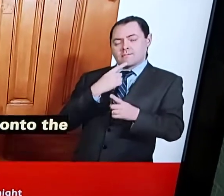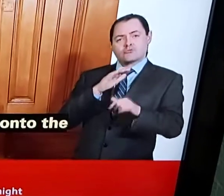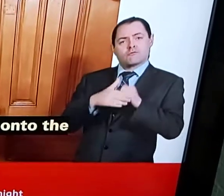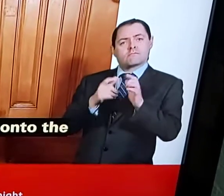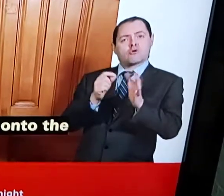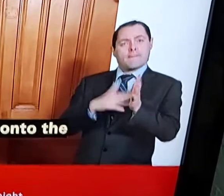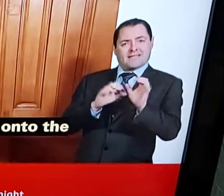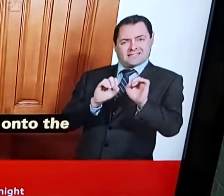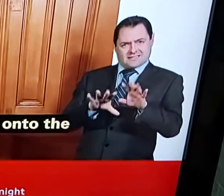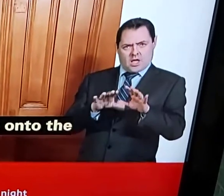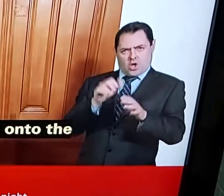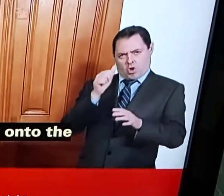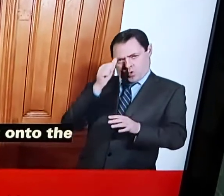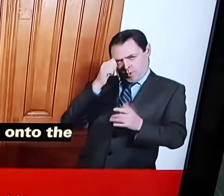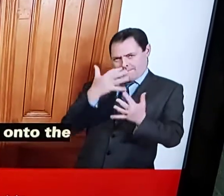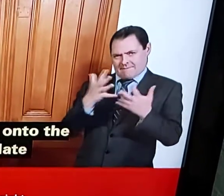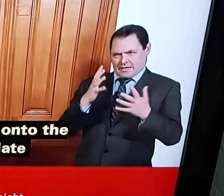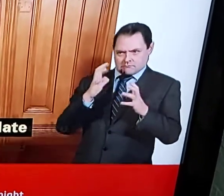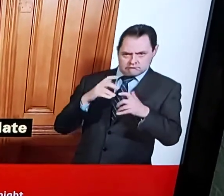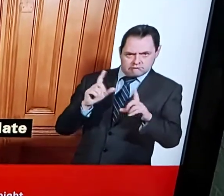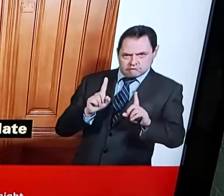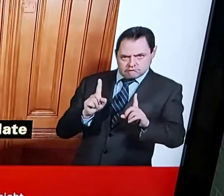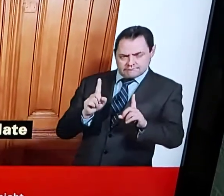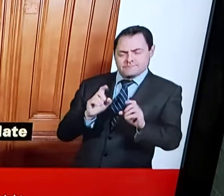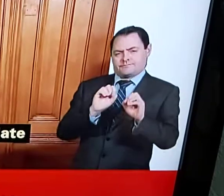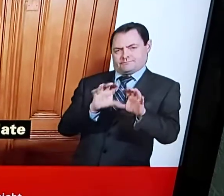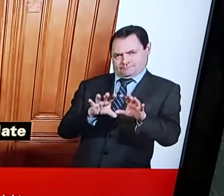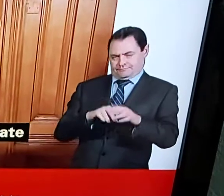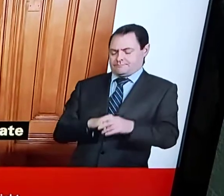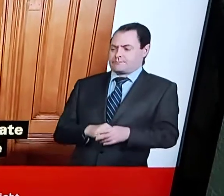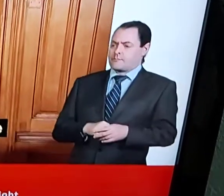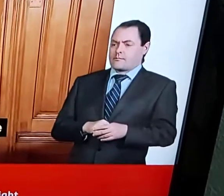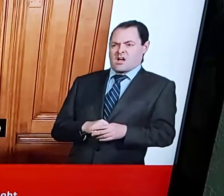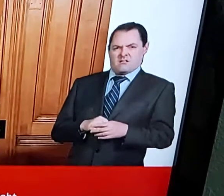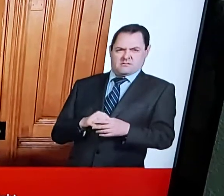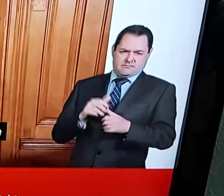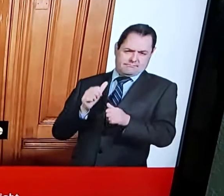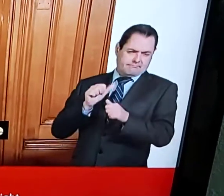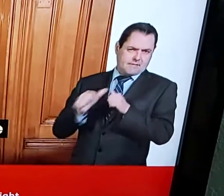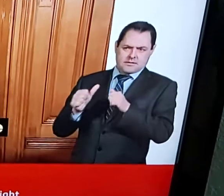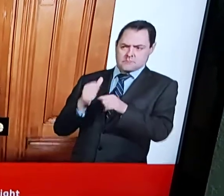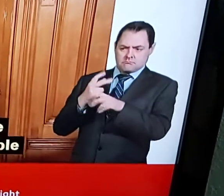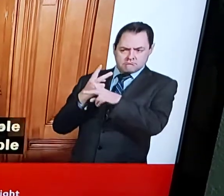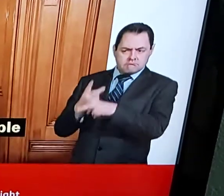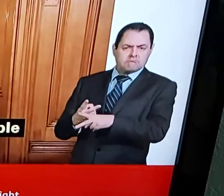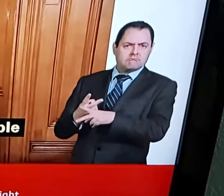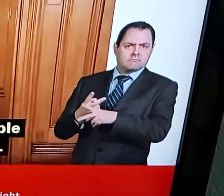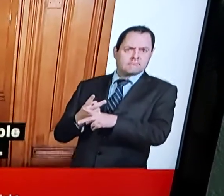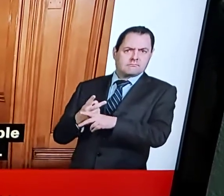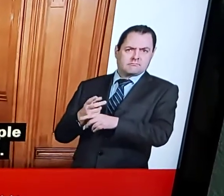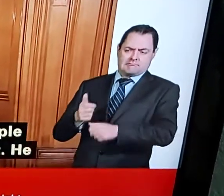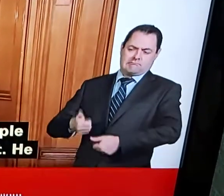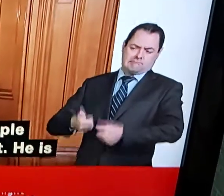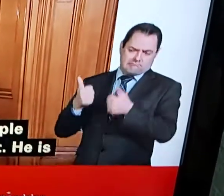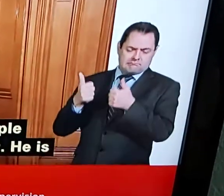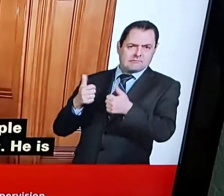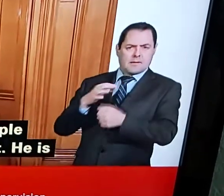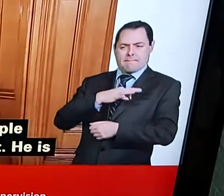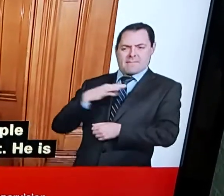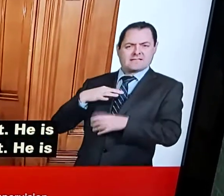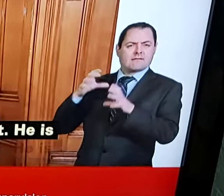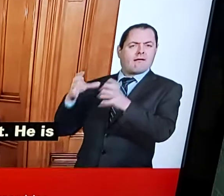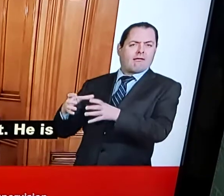Minister? I know a lot of people will be concerned about that. I can tell you he's receiving the very best care from the excellent medical team at St Thomas's